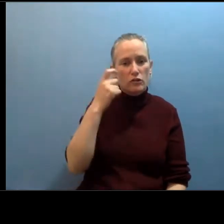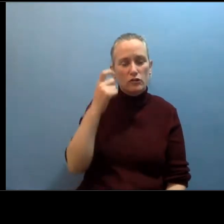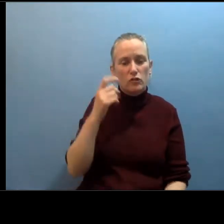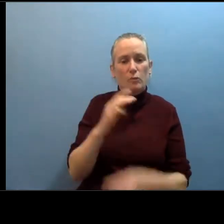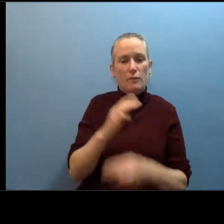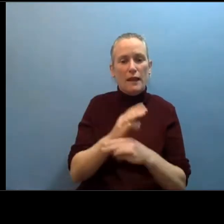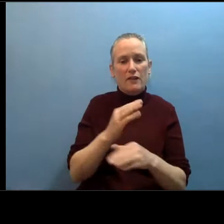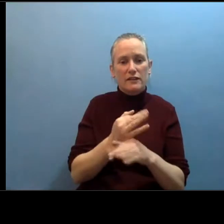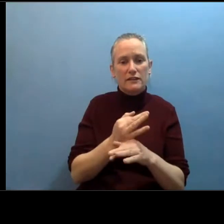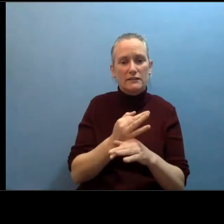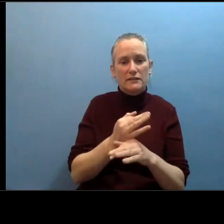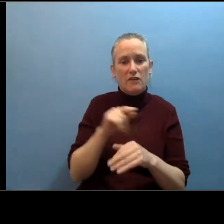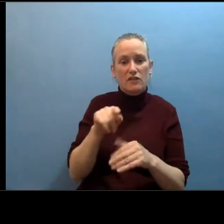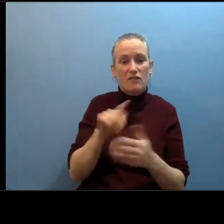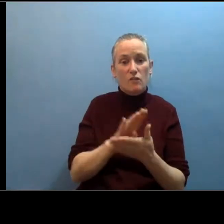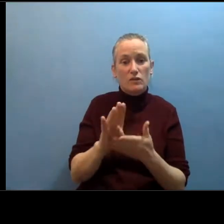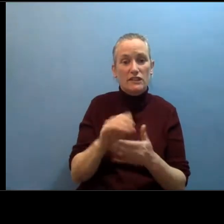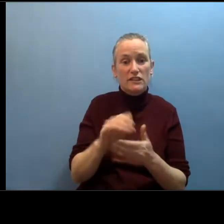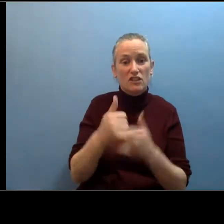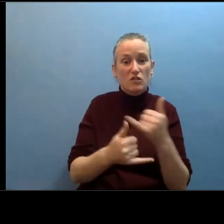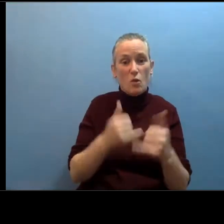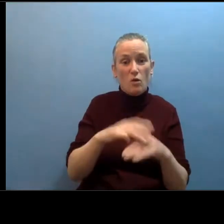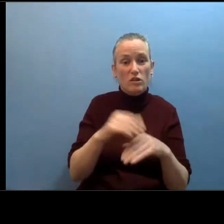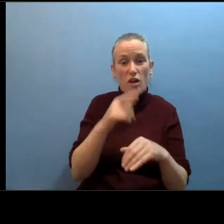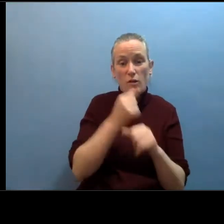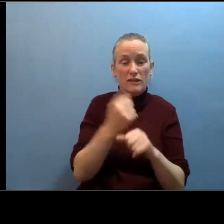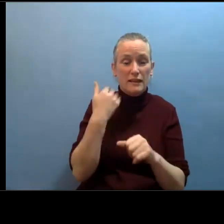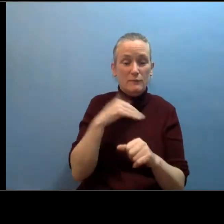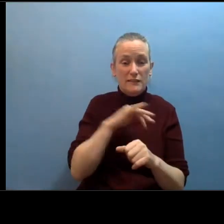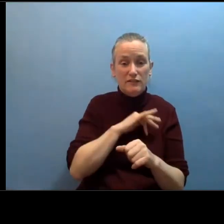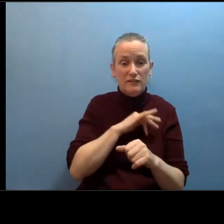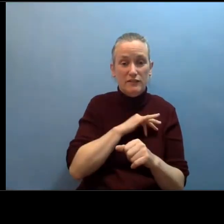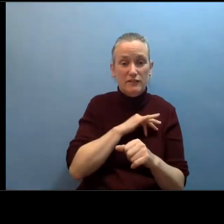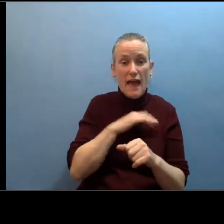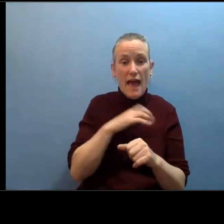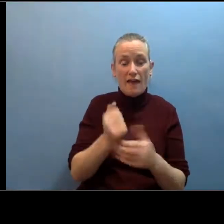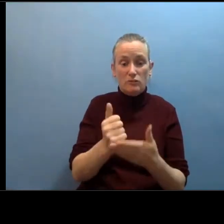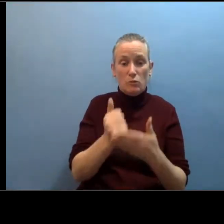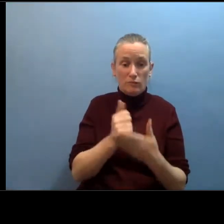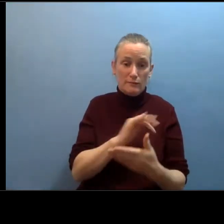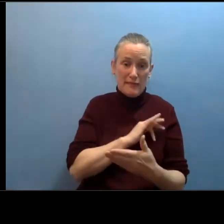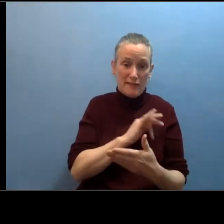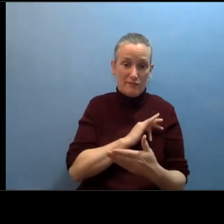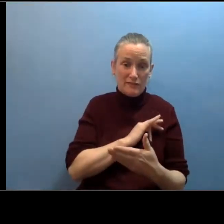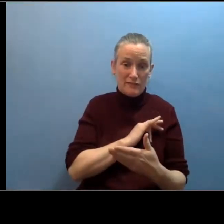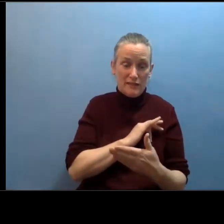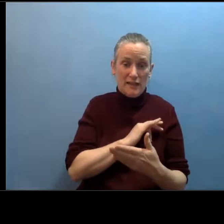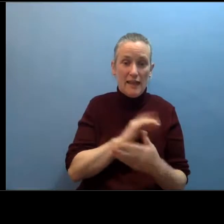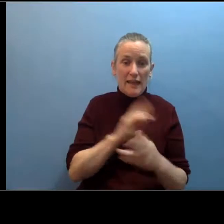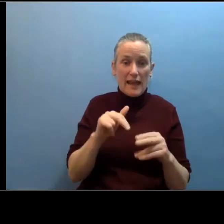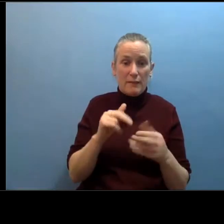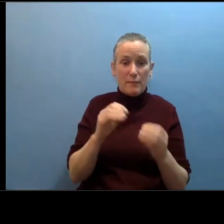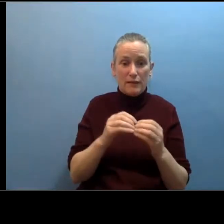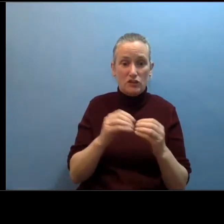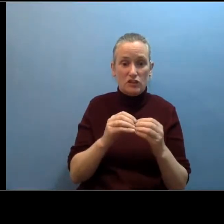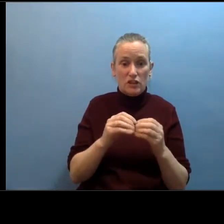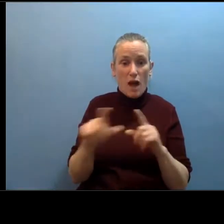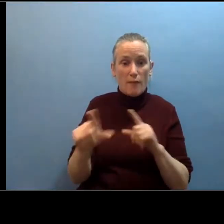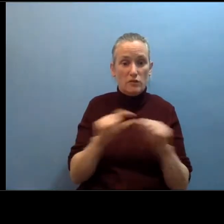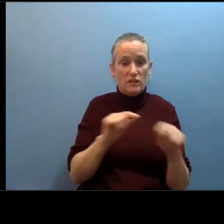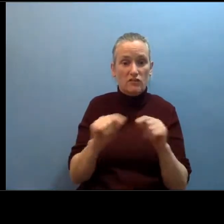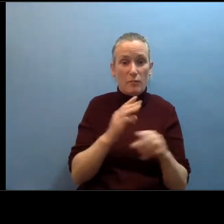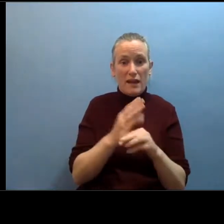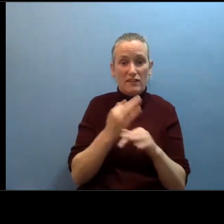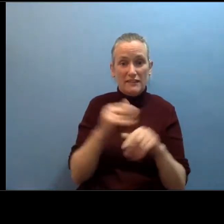of the 14-year-old who spoke about suicide have support for themselves? Any chance you could mention options for parents in this situation?